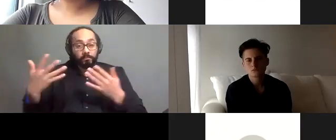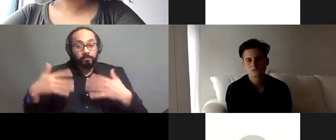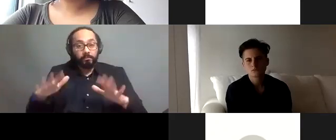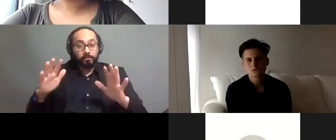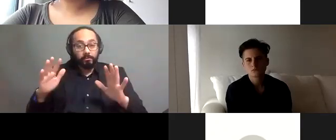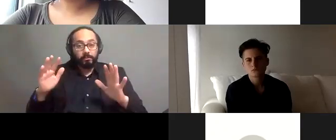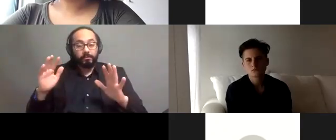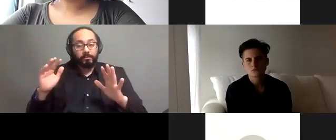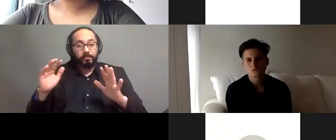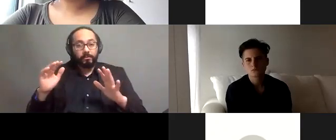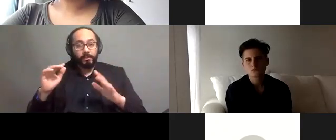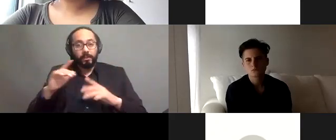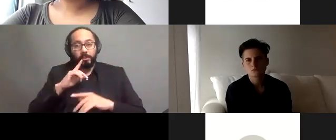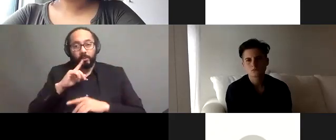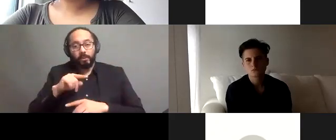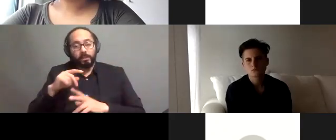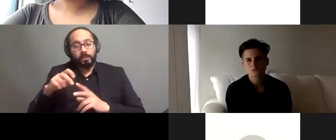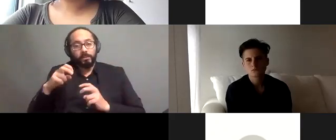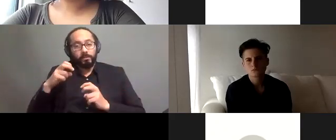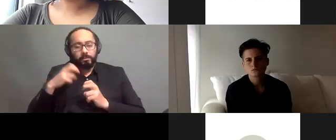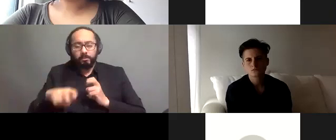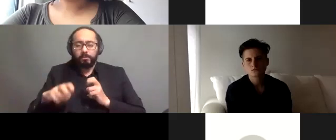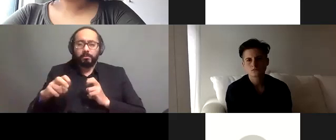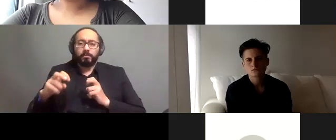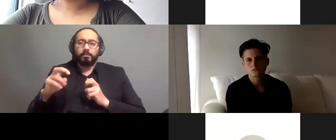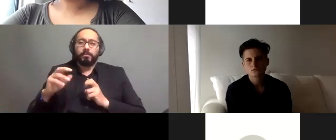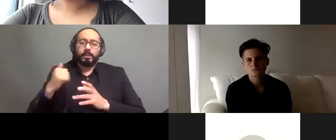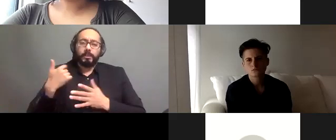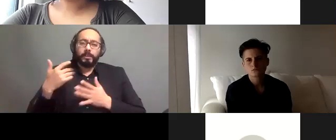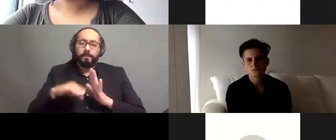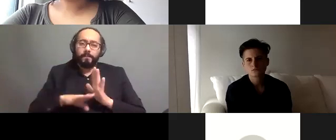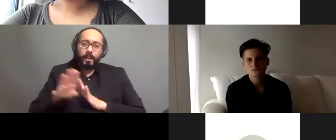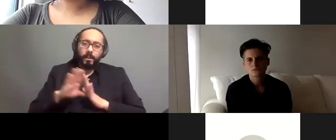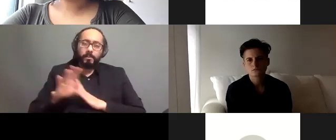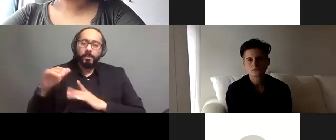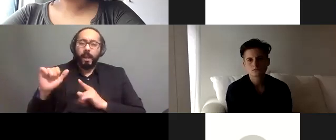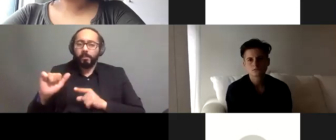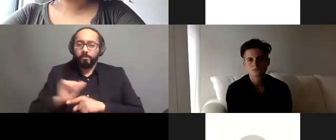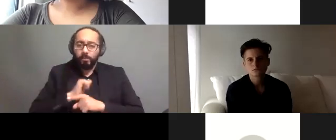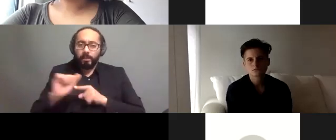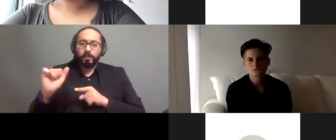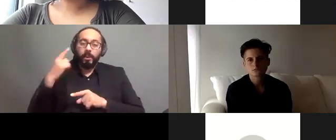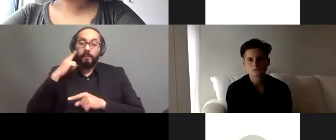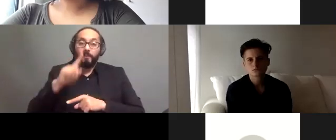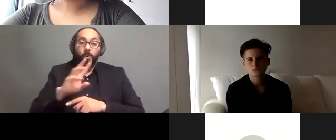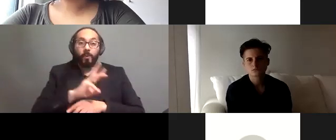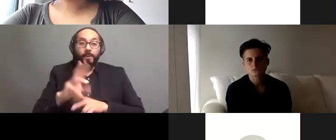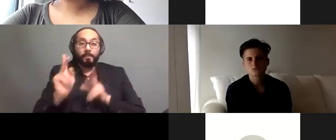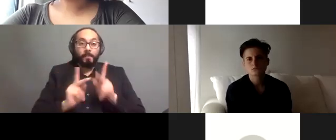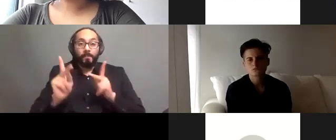tests have been developed and practiced only for the Western people and by the Western